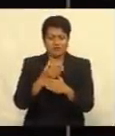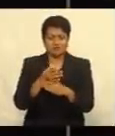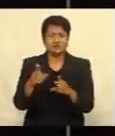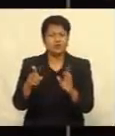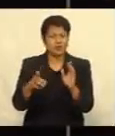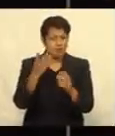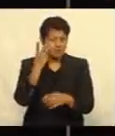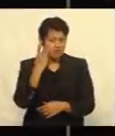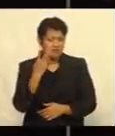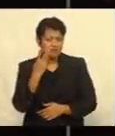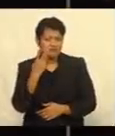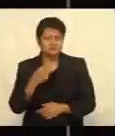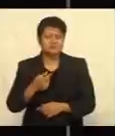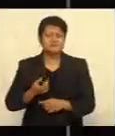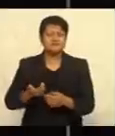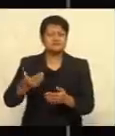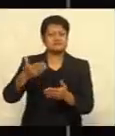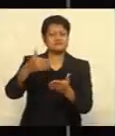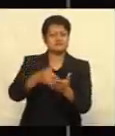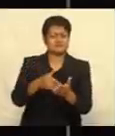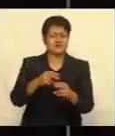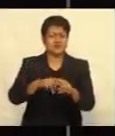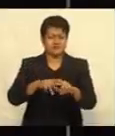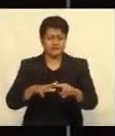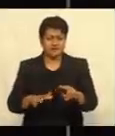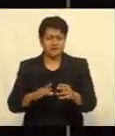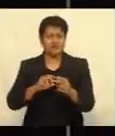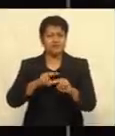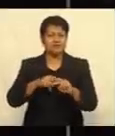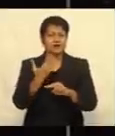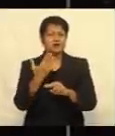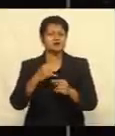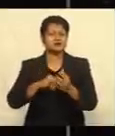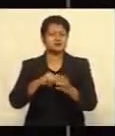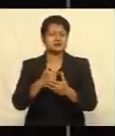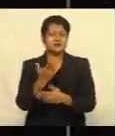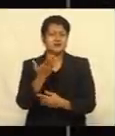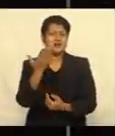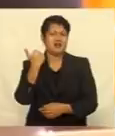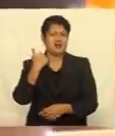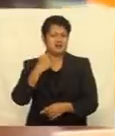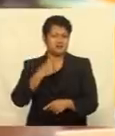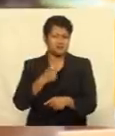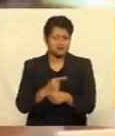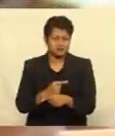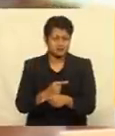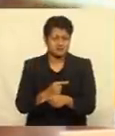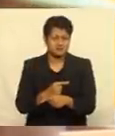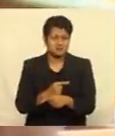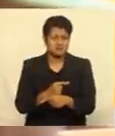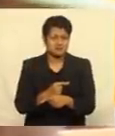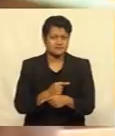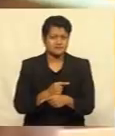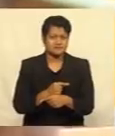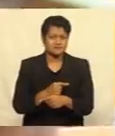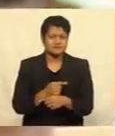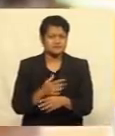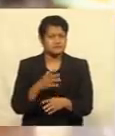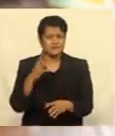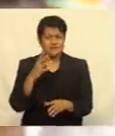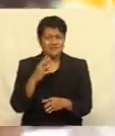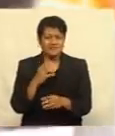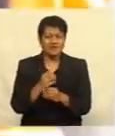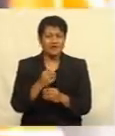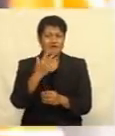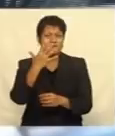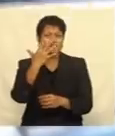funeral in Tavakumbu on Friday and Saturday last week. Pranita Prakash reports. Approximately 500 people